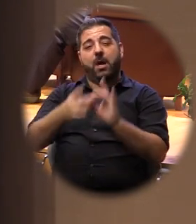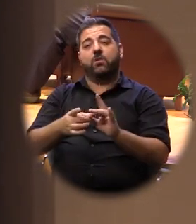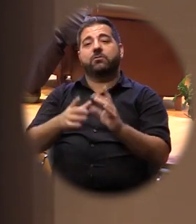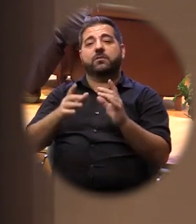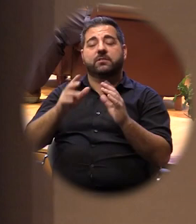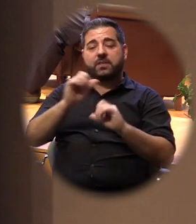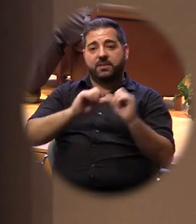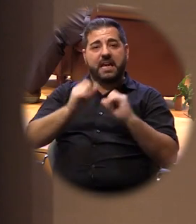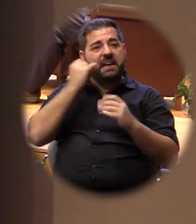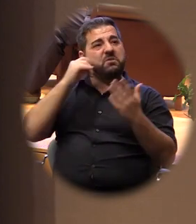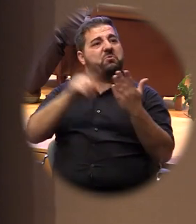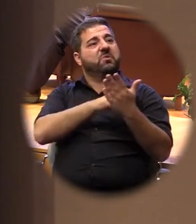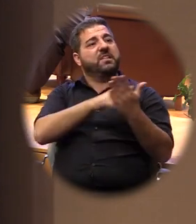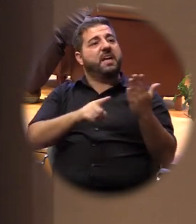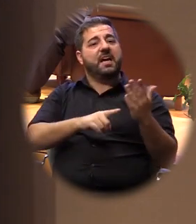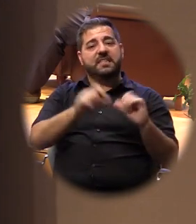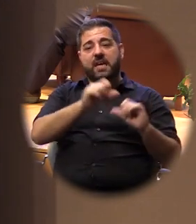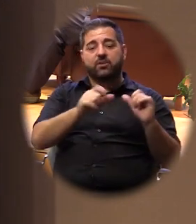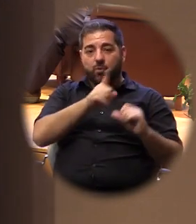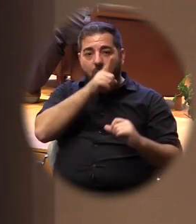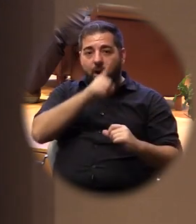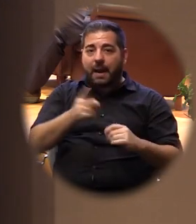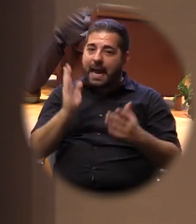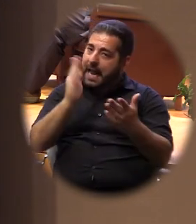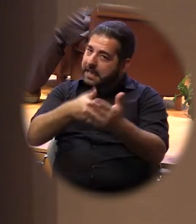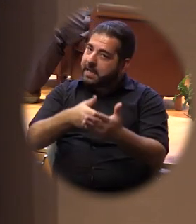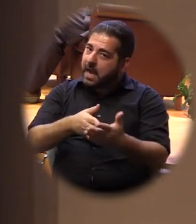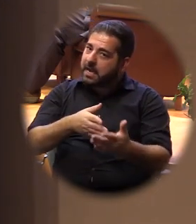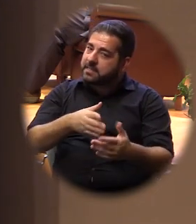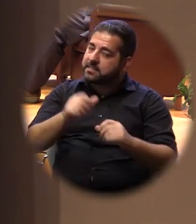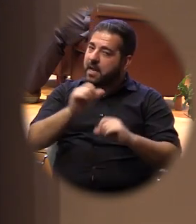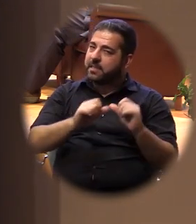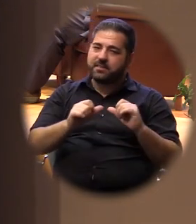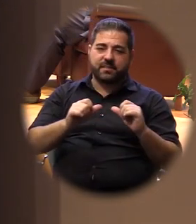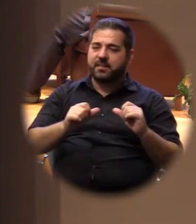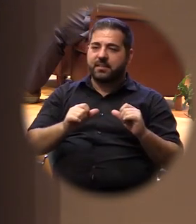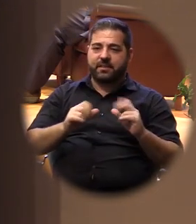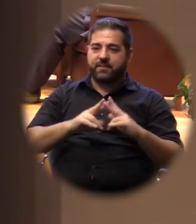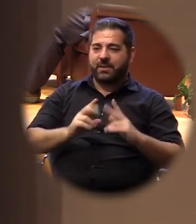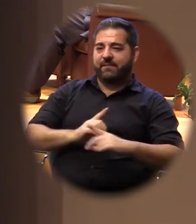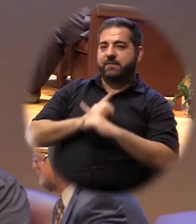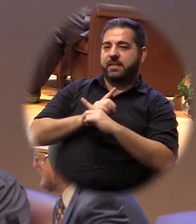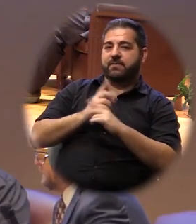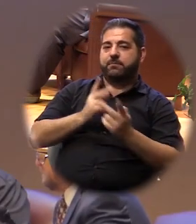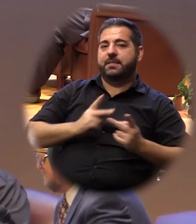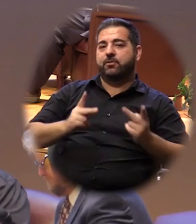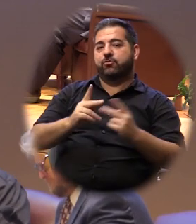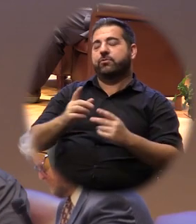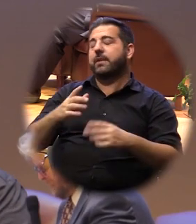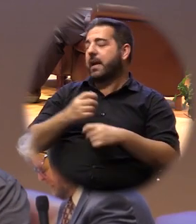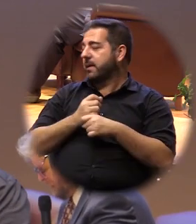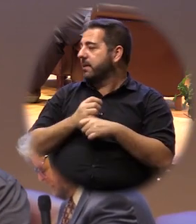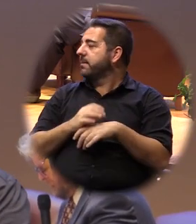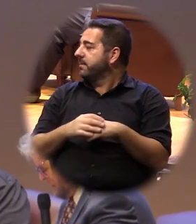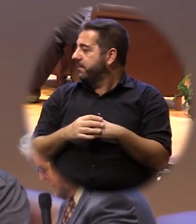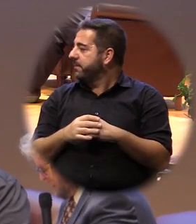science, you are anti-science. It's a very defensive position.